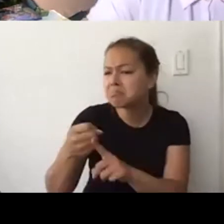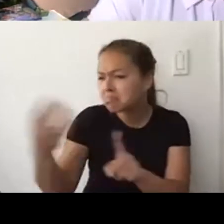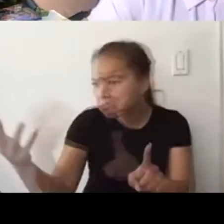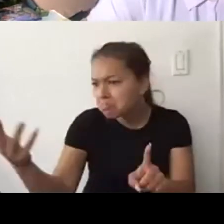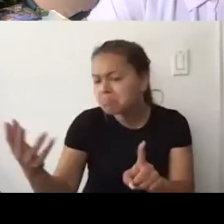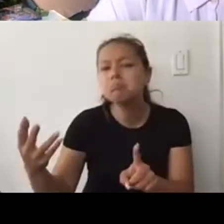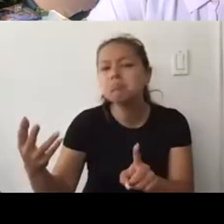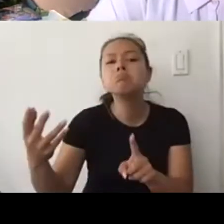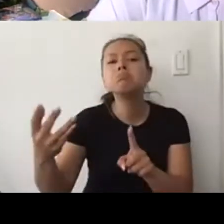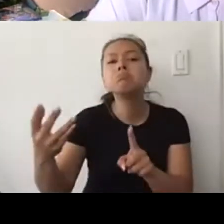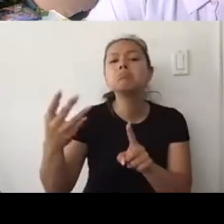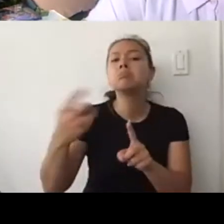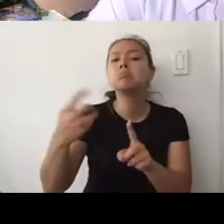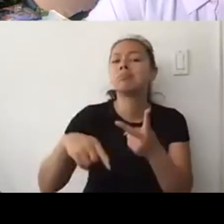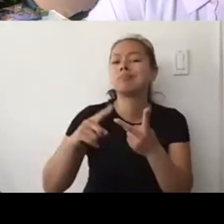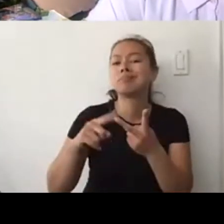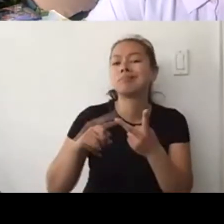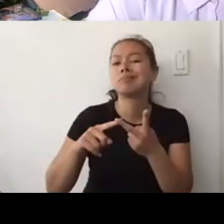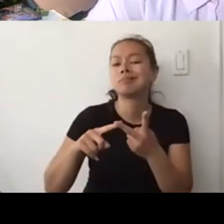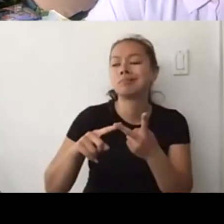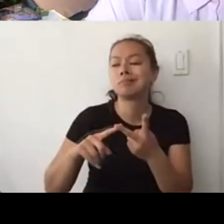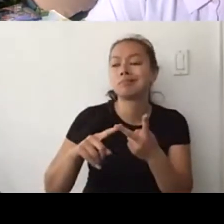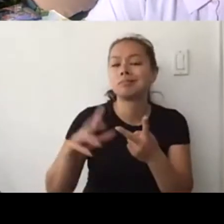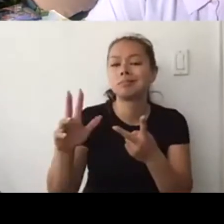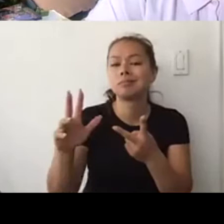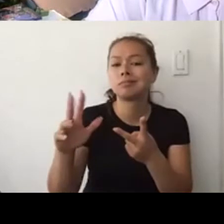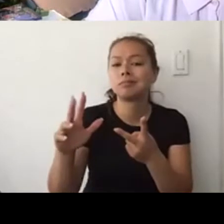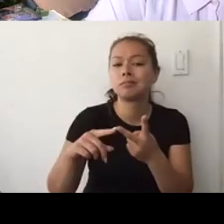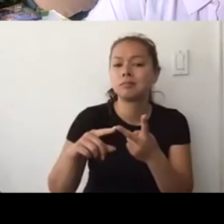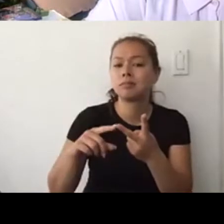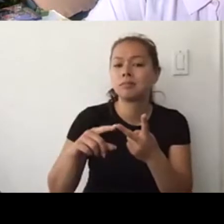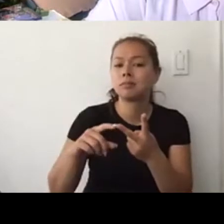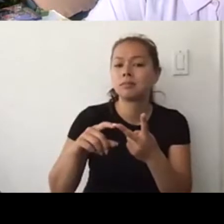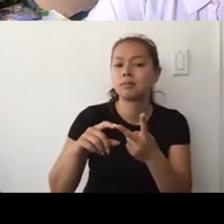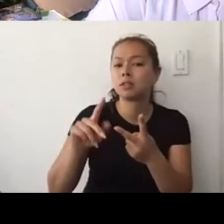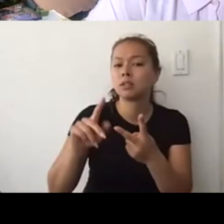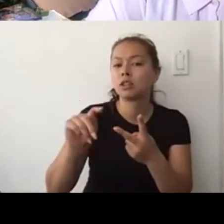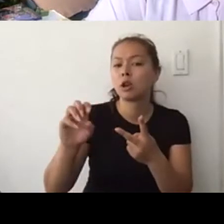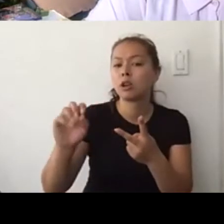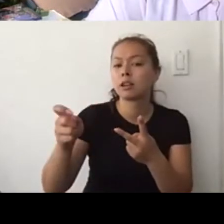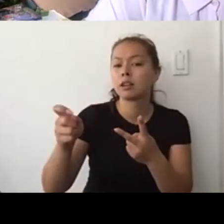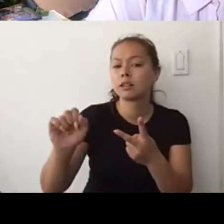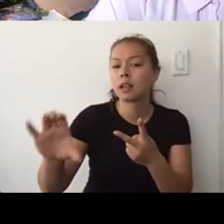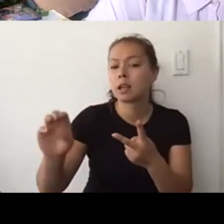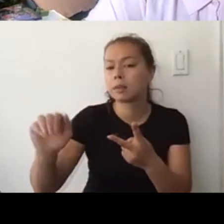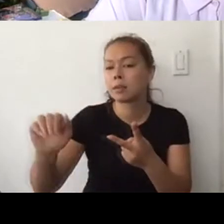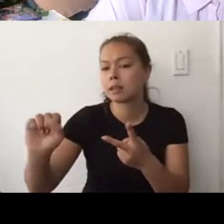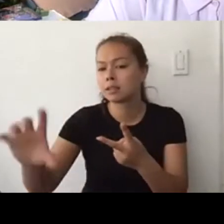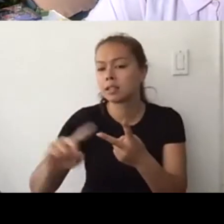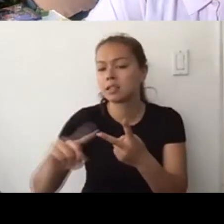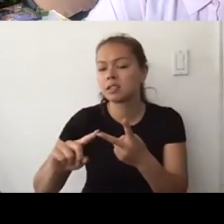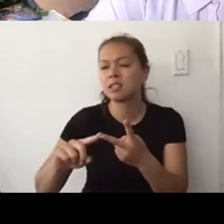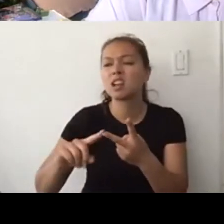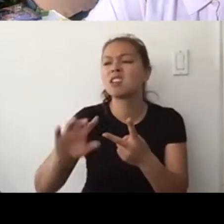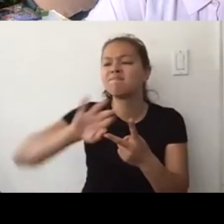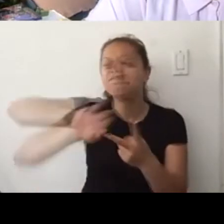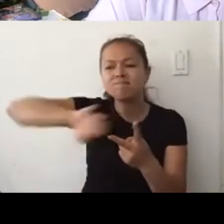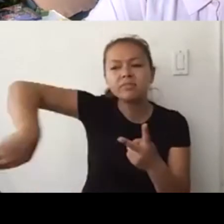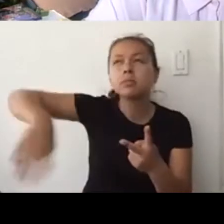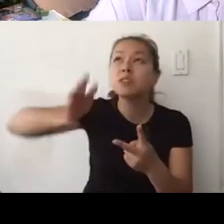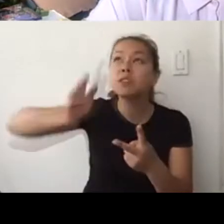to toxic masculinity. So what does this future we're looking towards look like, and what are we trying to move away from?